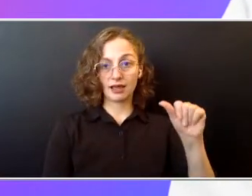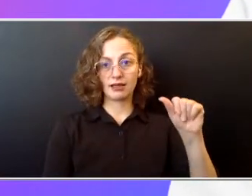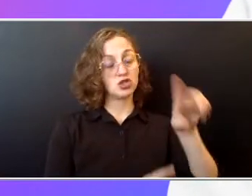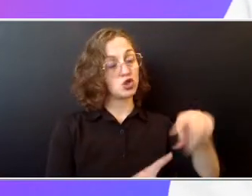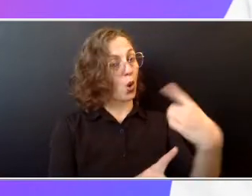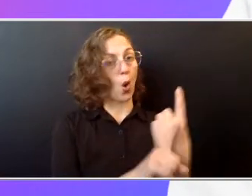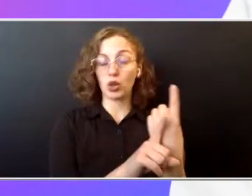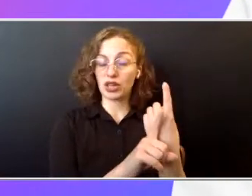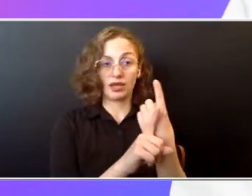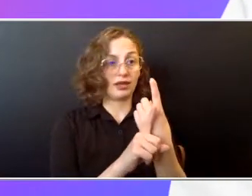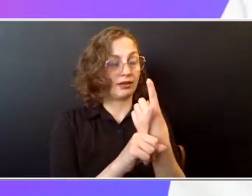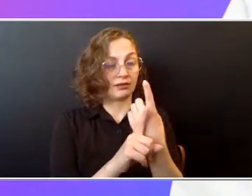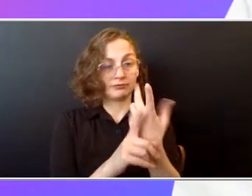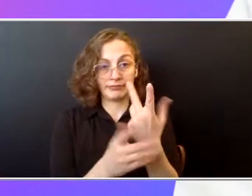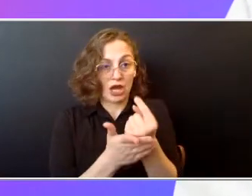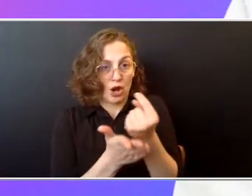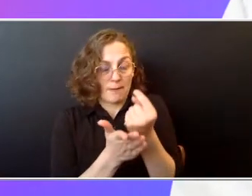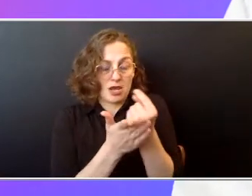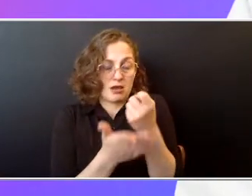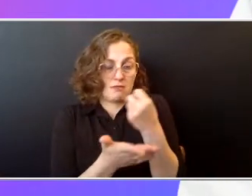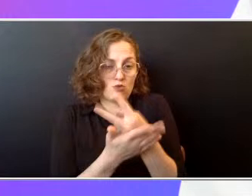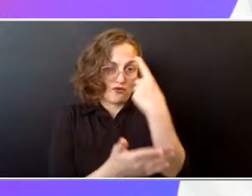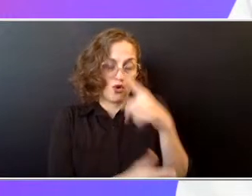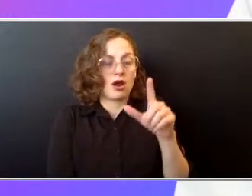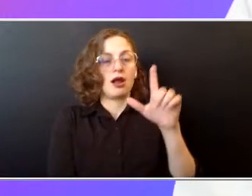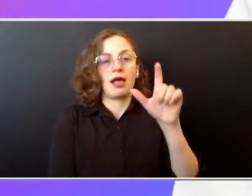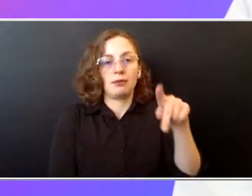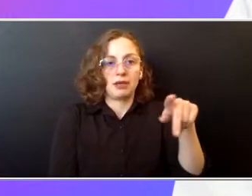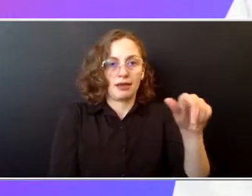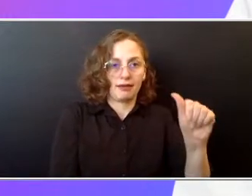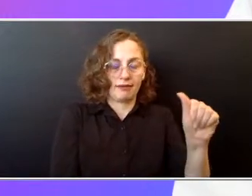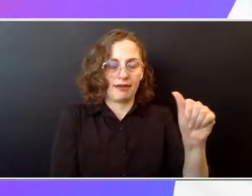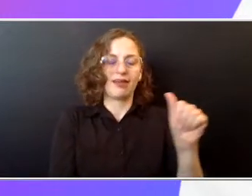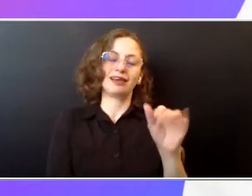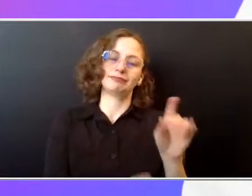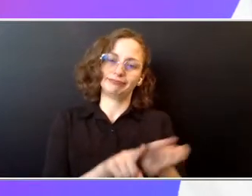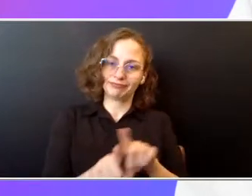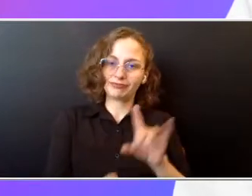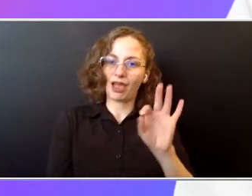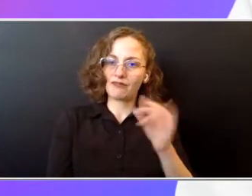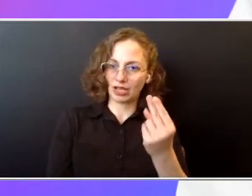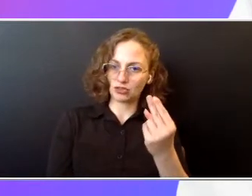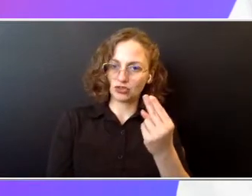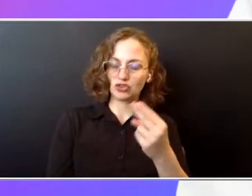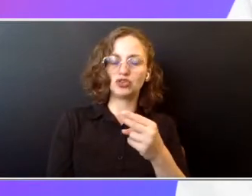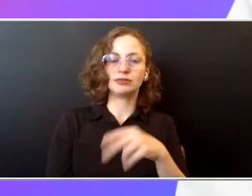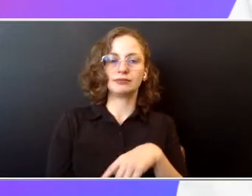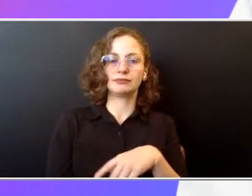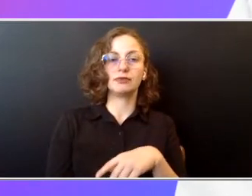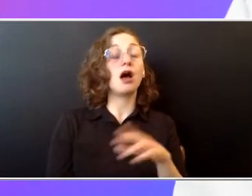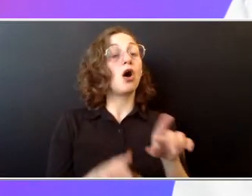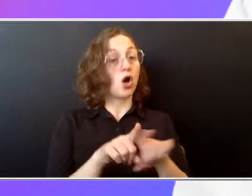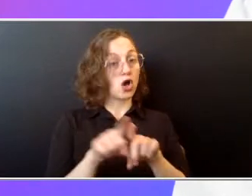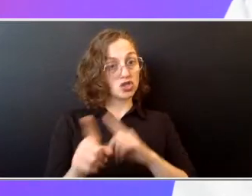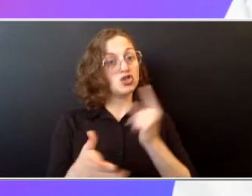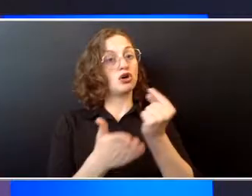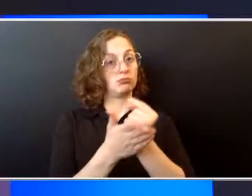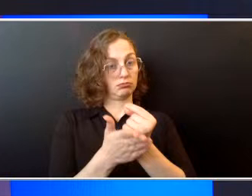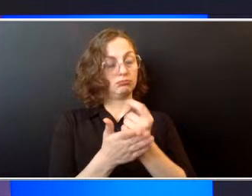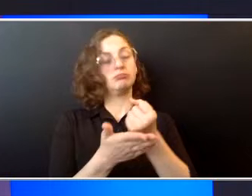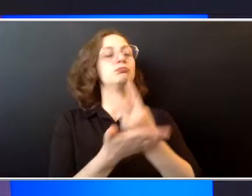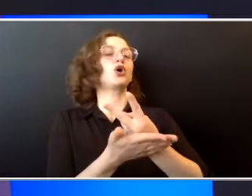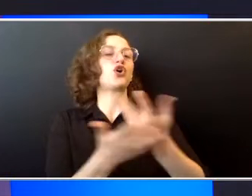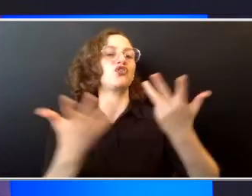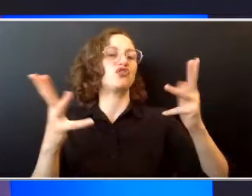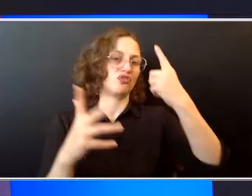in addition to FH. It's also been approved for a type of kidney disease now. What kind of kidney